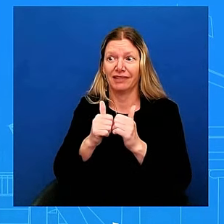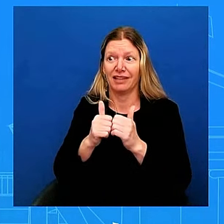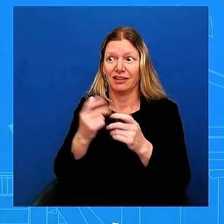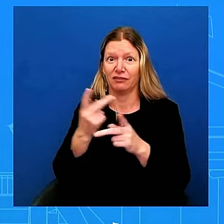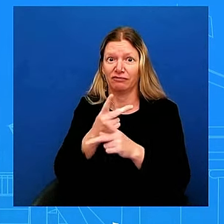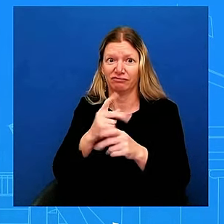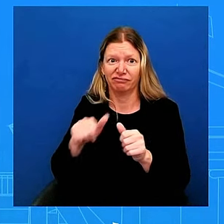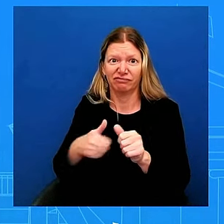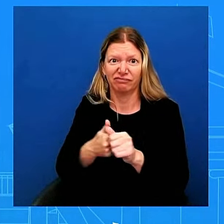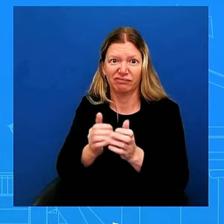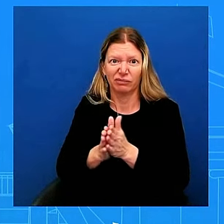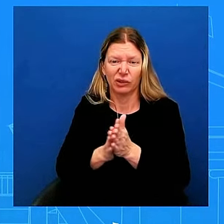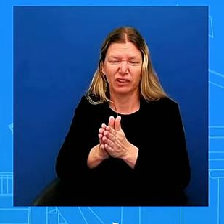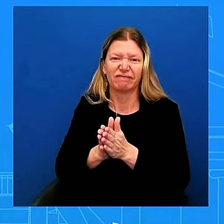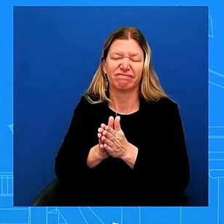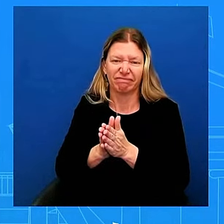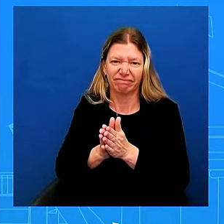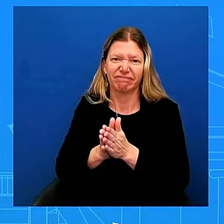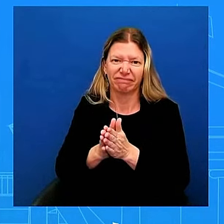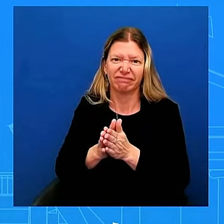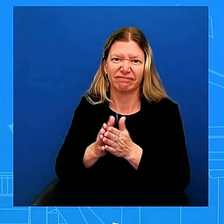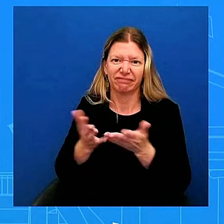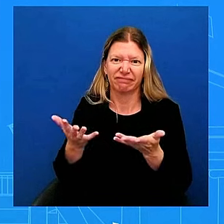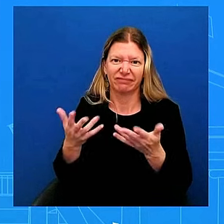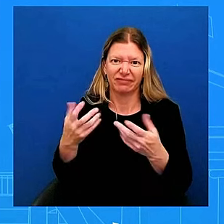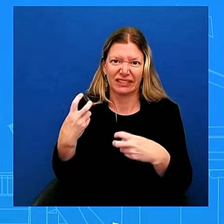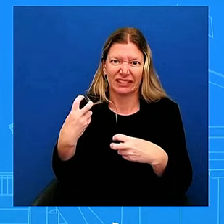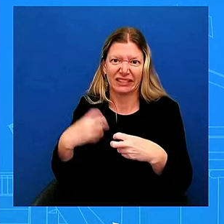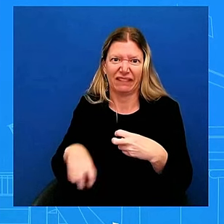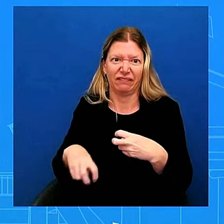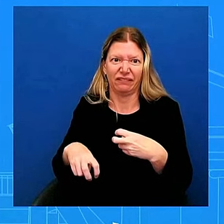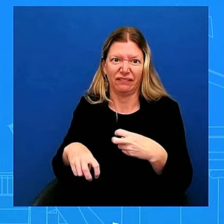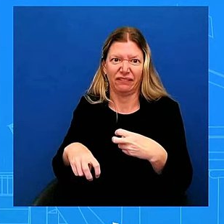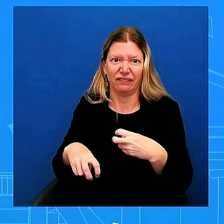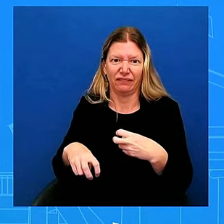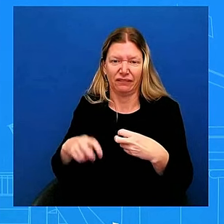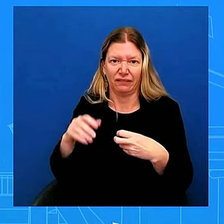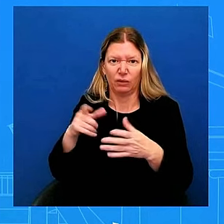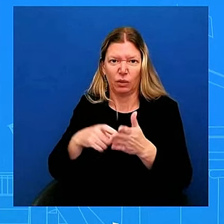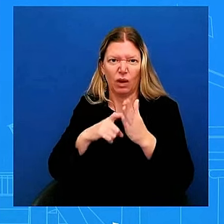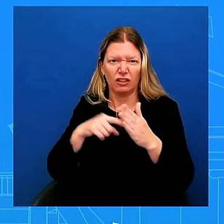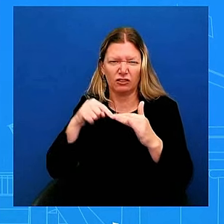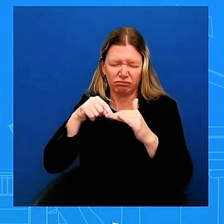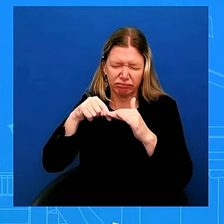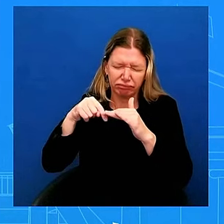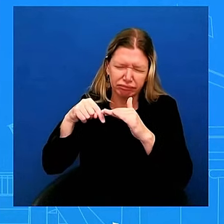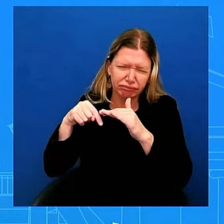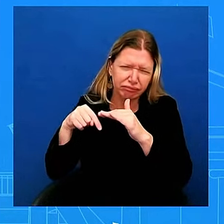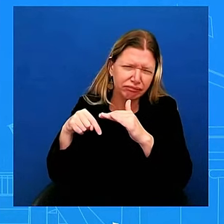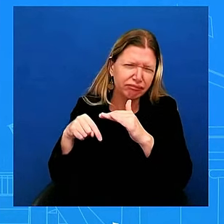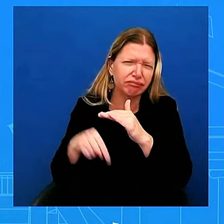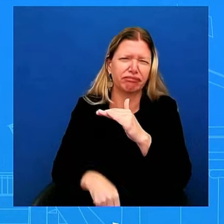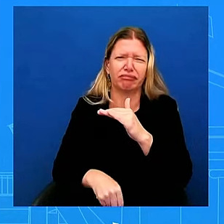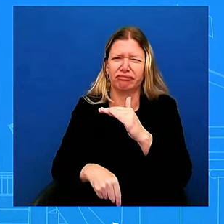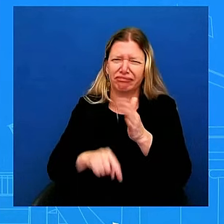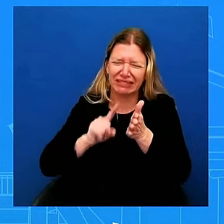this situation is a result of extensive and intensive investigation. And so it is, in fact,